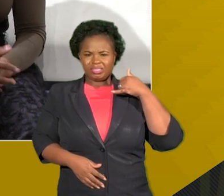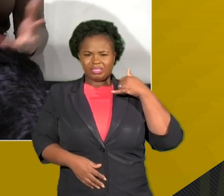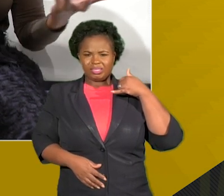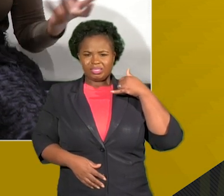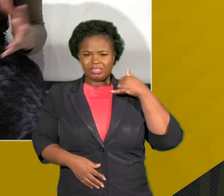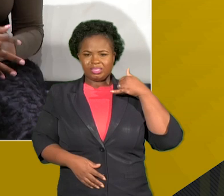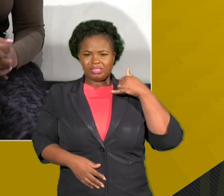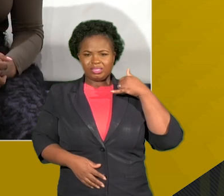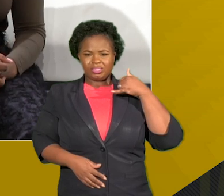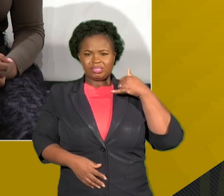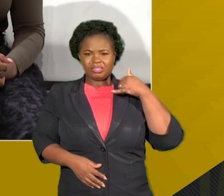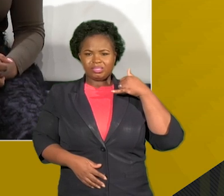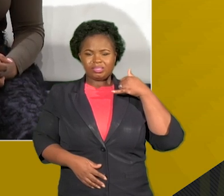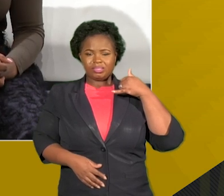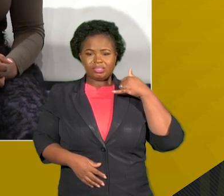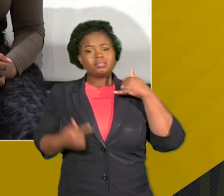And again,